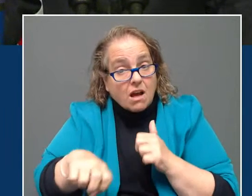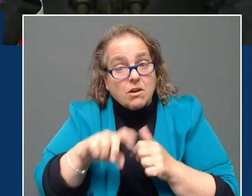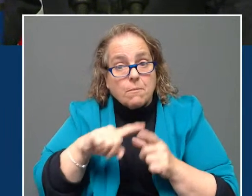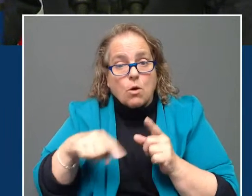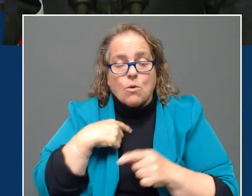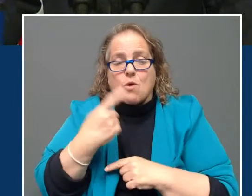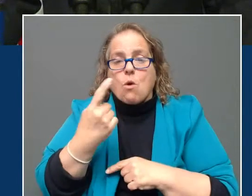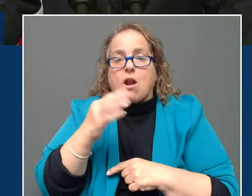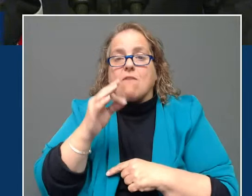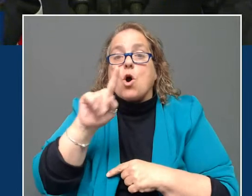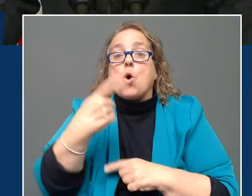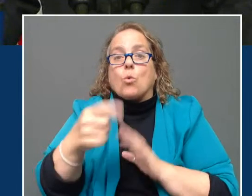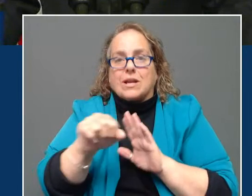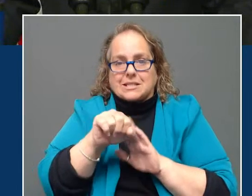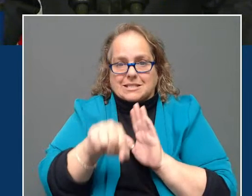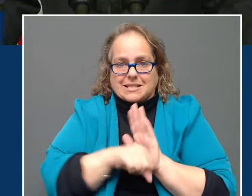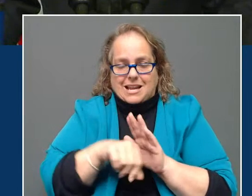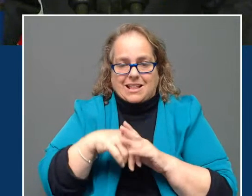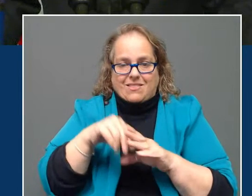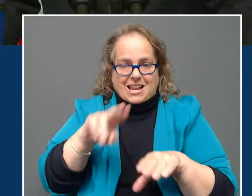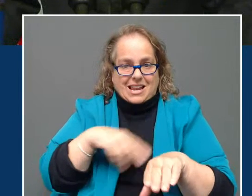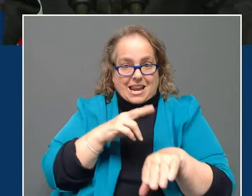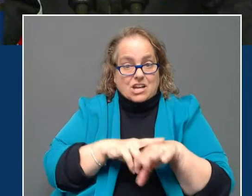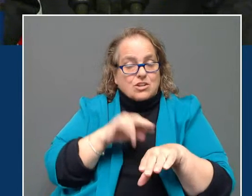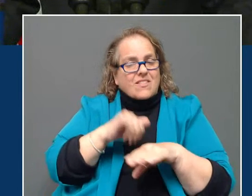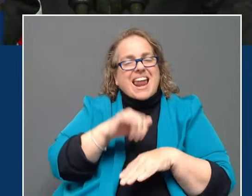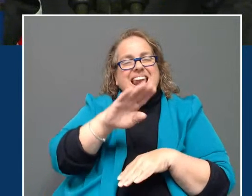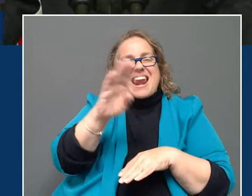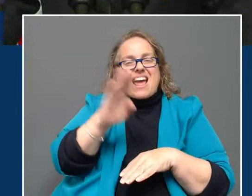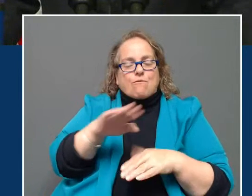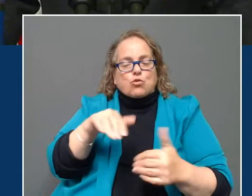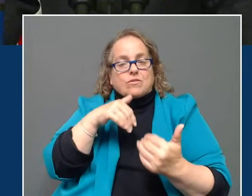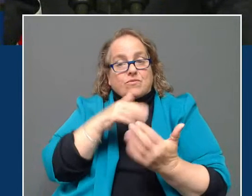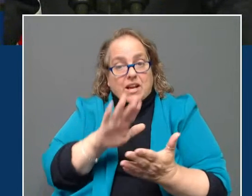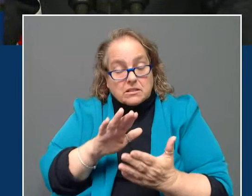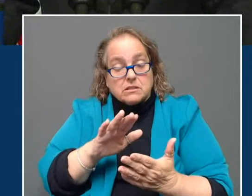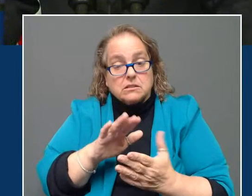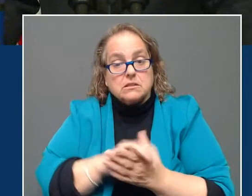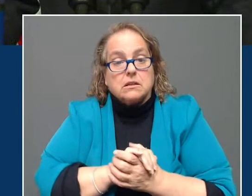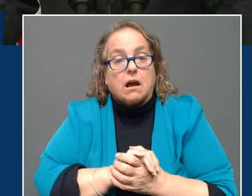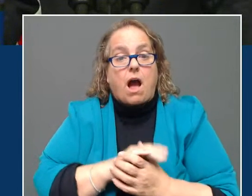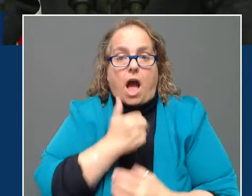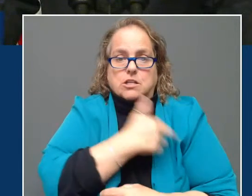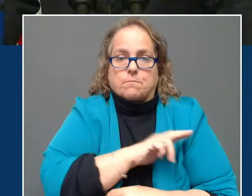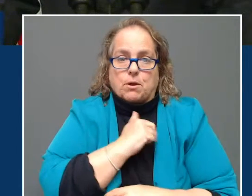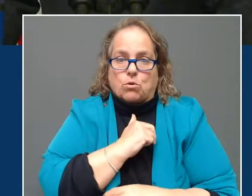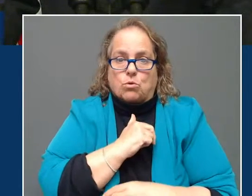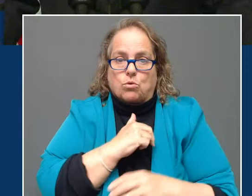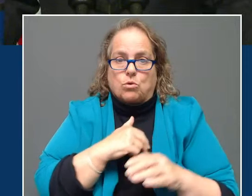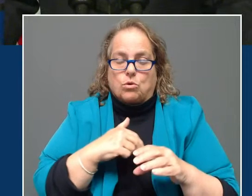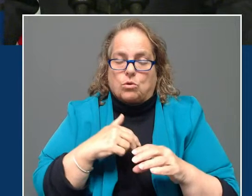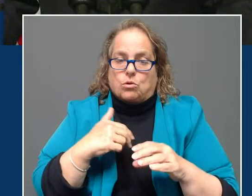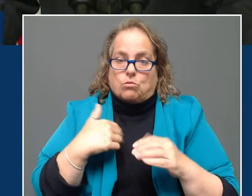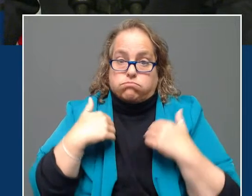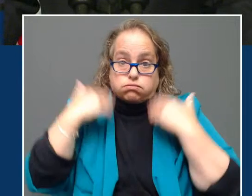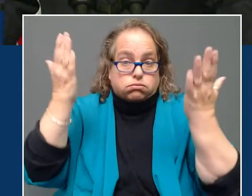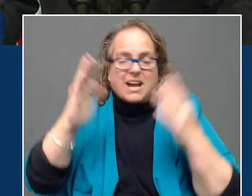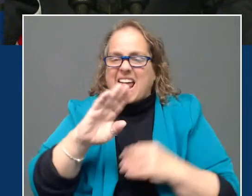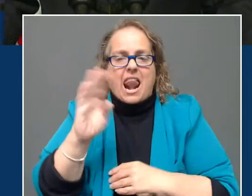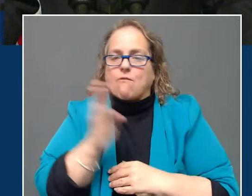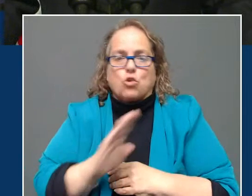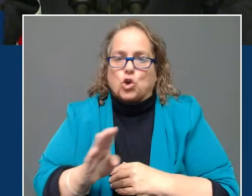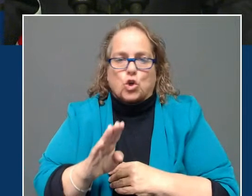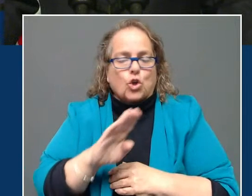has never faced overrunning of our hospitals. Never. There have always been enough